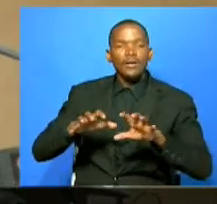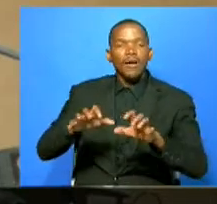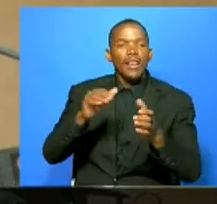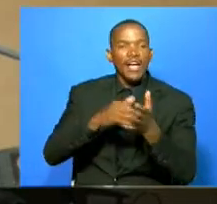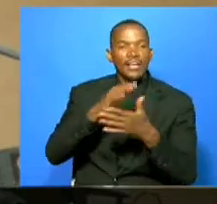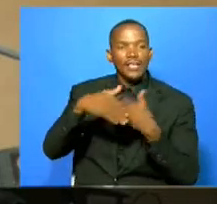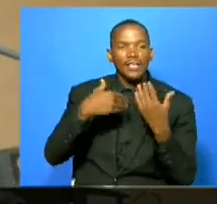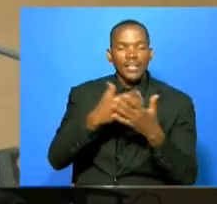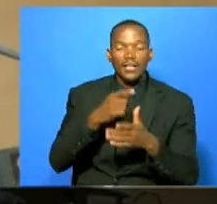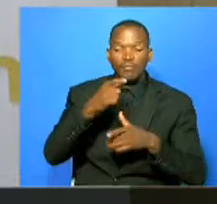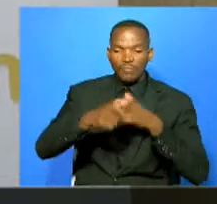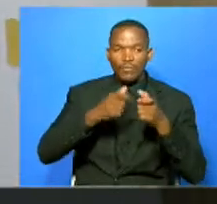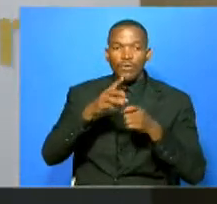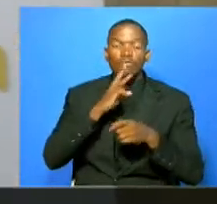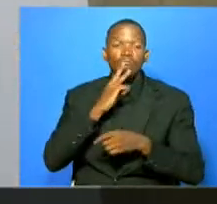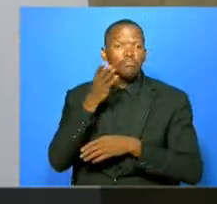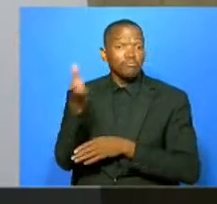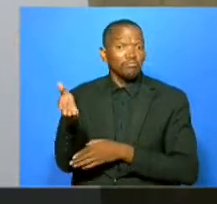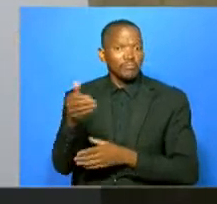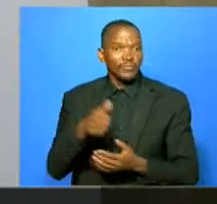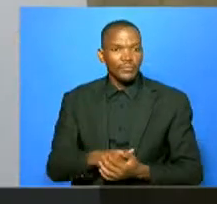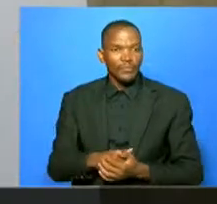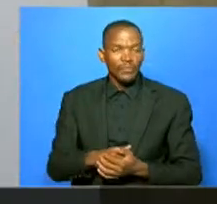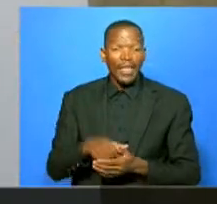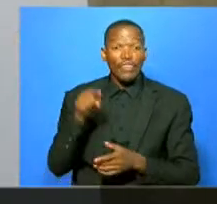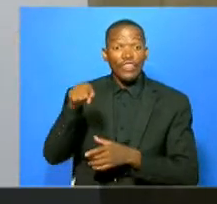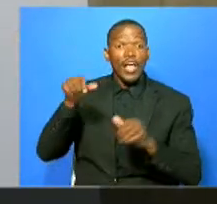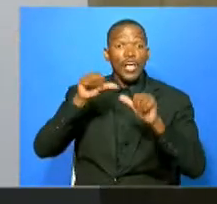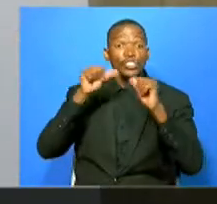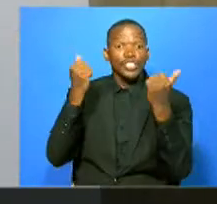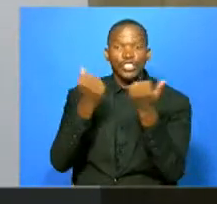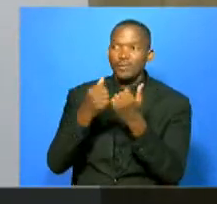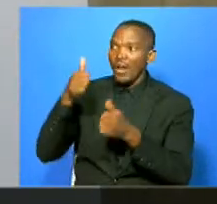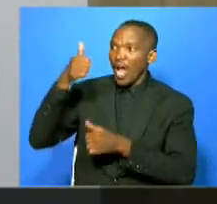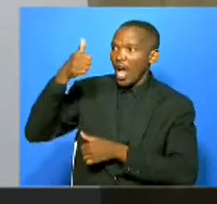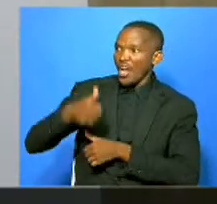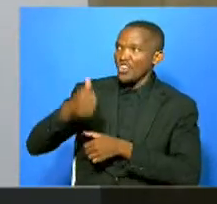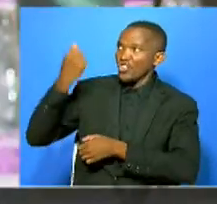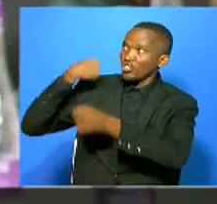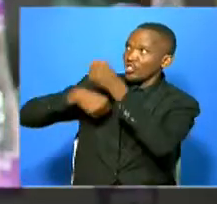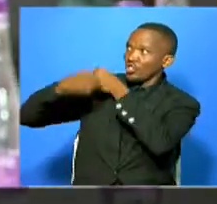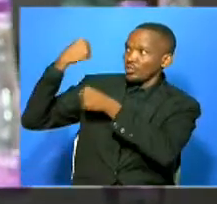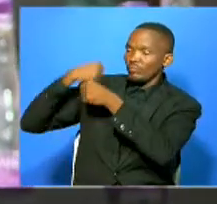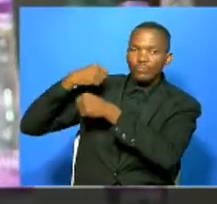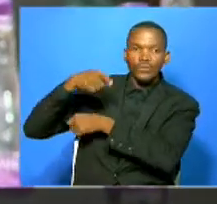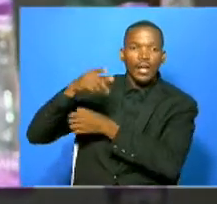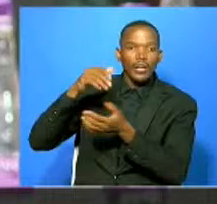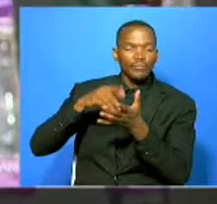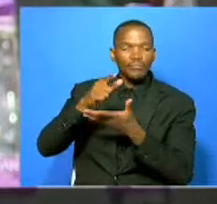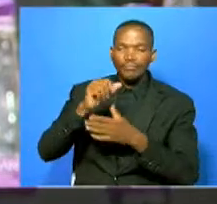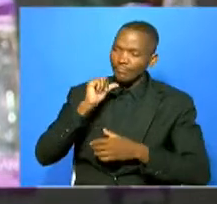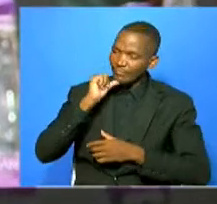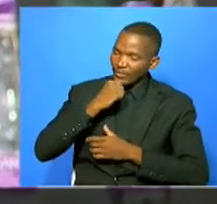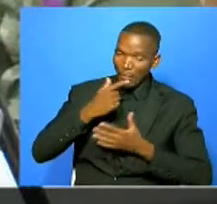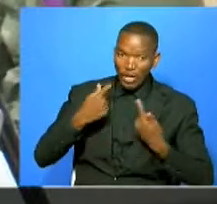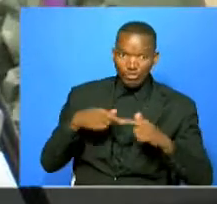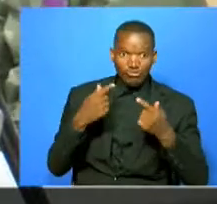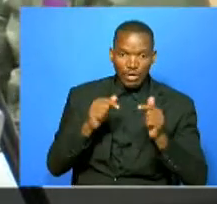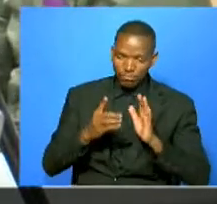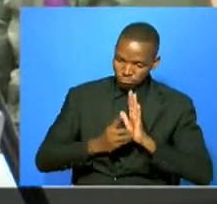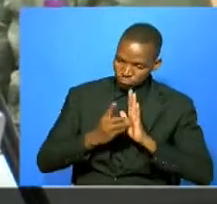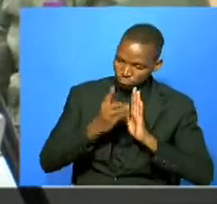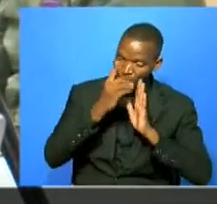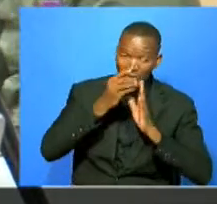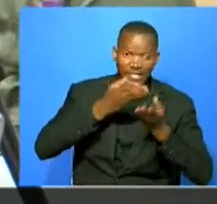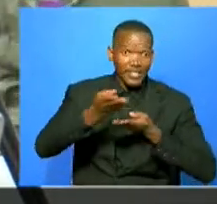aquatic organism resources. Lekgotla le mo dingwageng tse di lekgolo tse di fetileng le ikiteile ka thupana go tokafatsa boleng